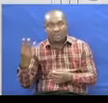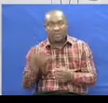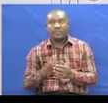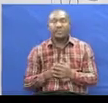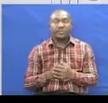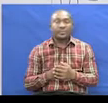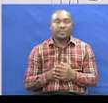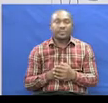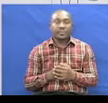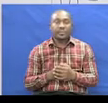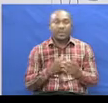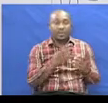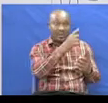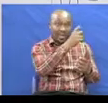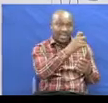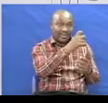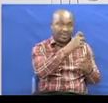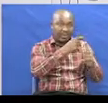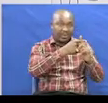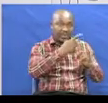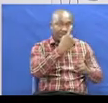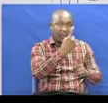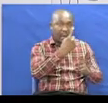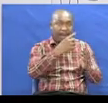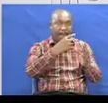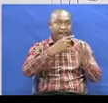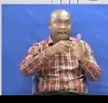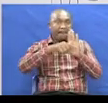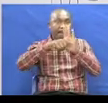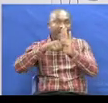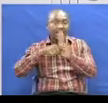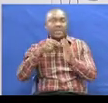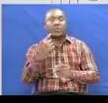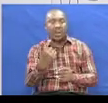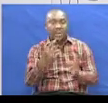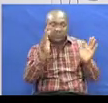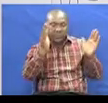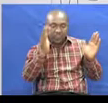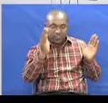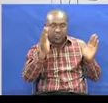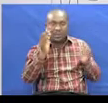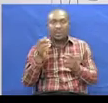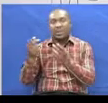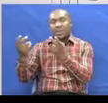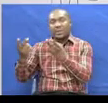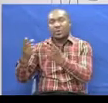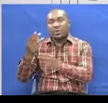then to another side also it will be 3 minus 1. It